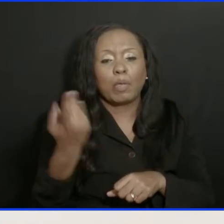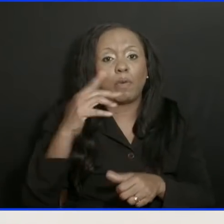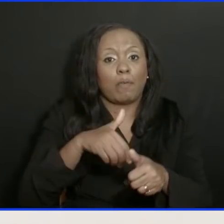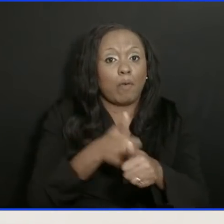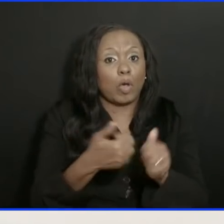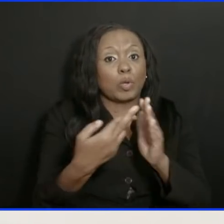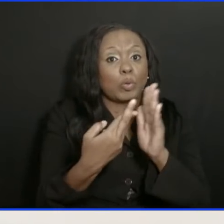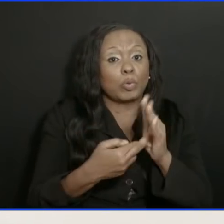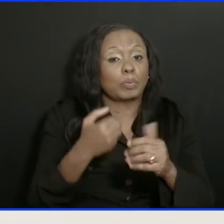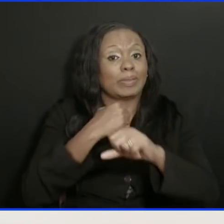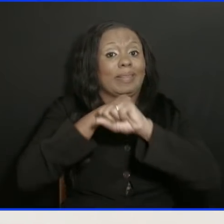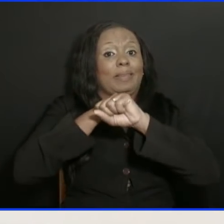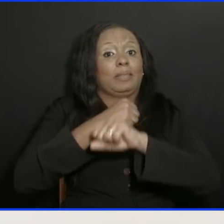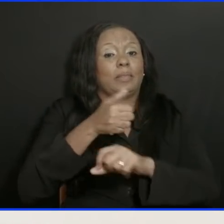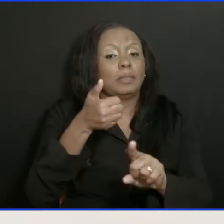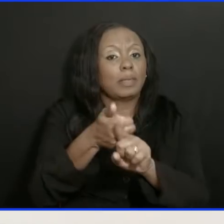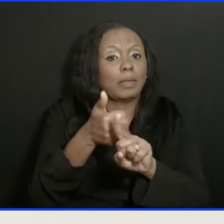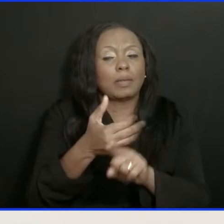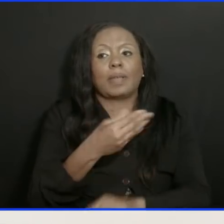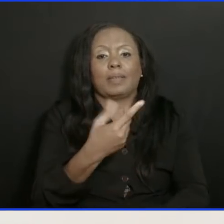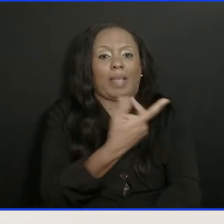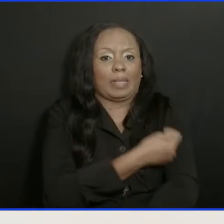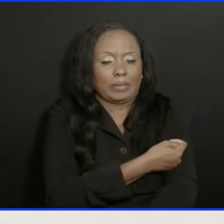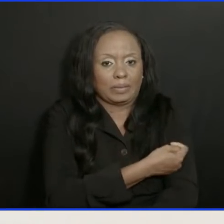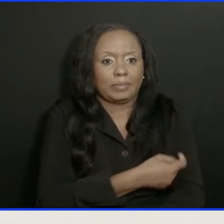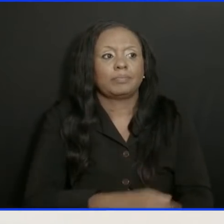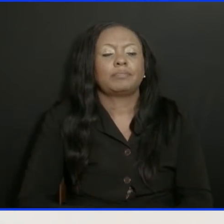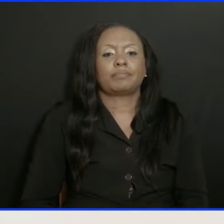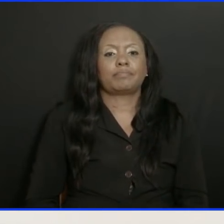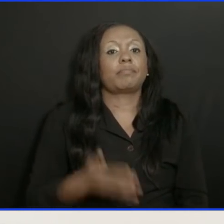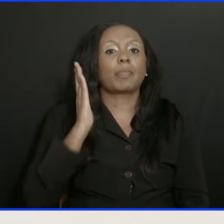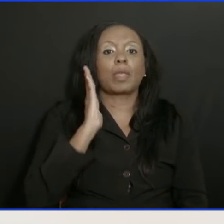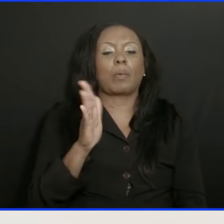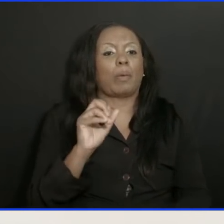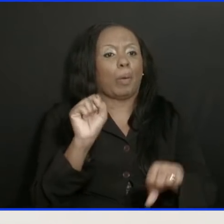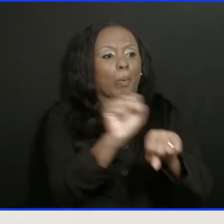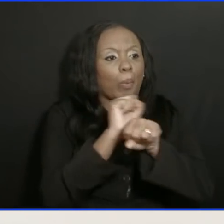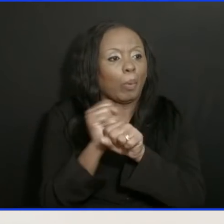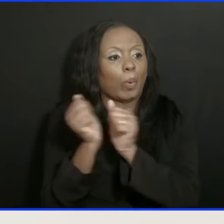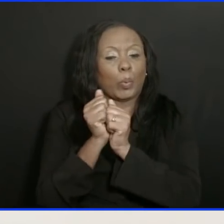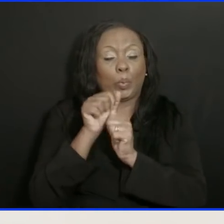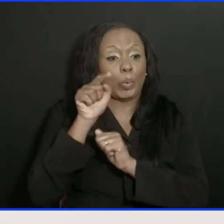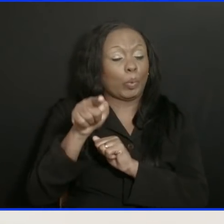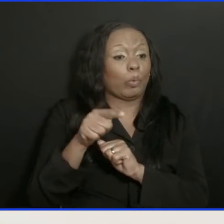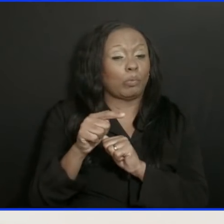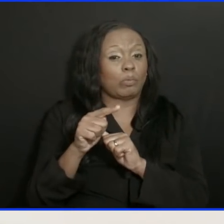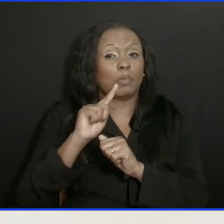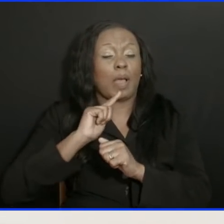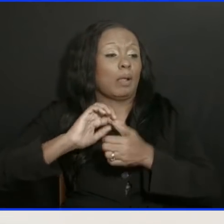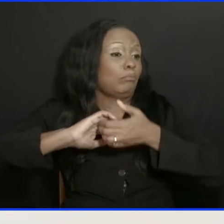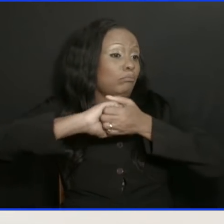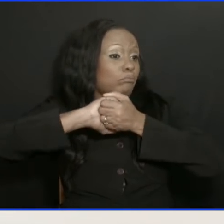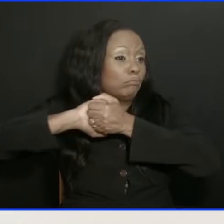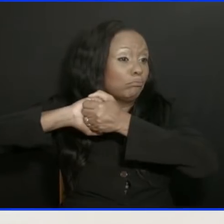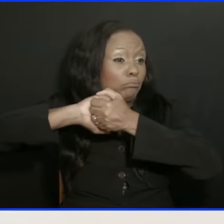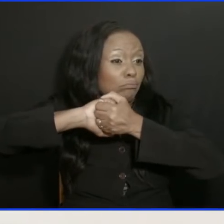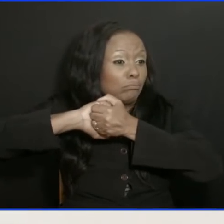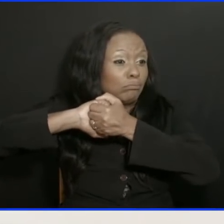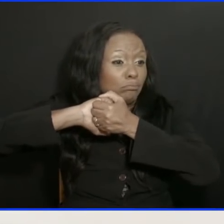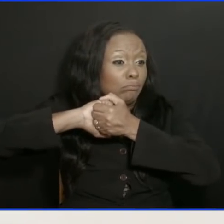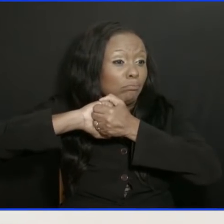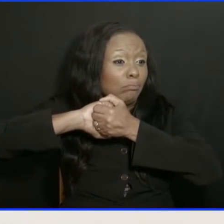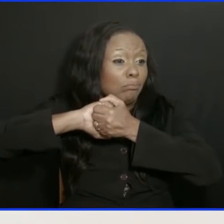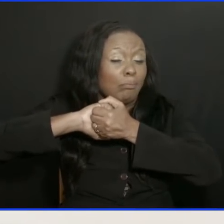we will continue to work with you. We will hold your hands. We will continue to give information